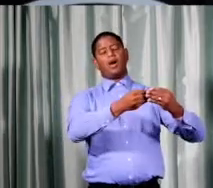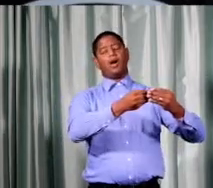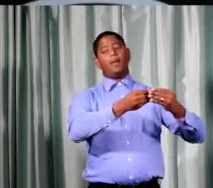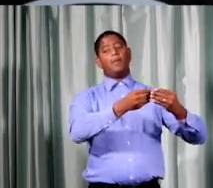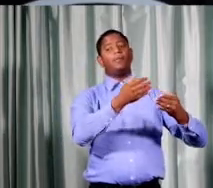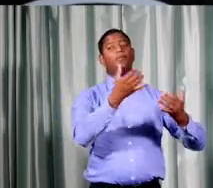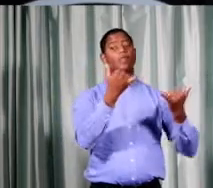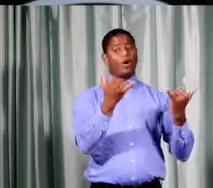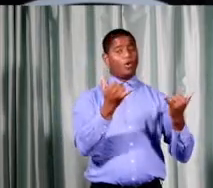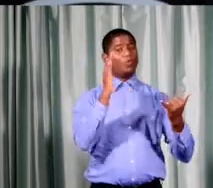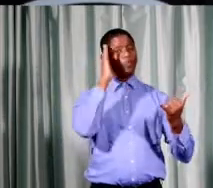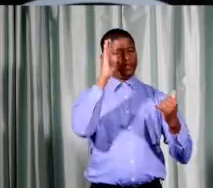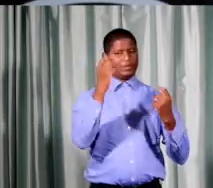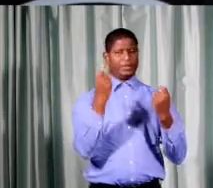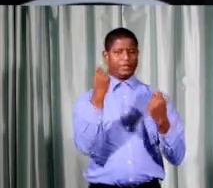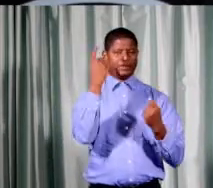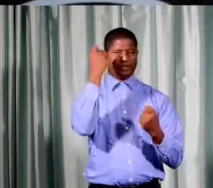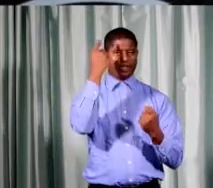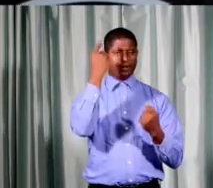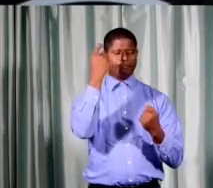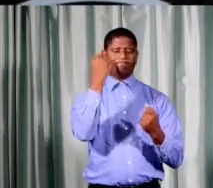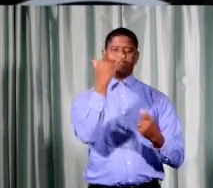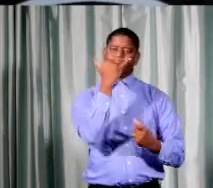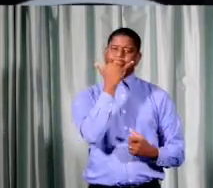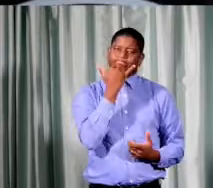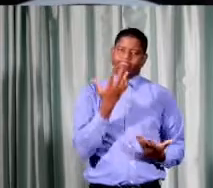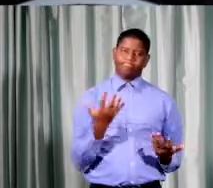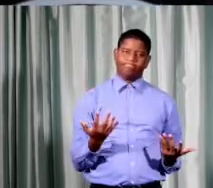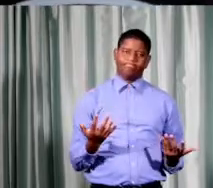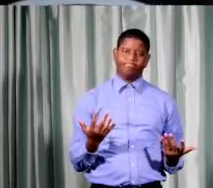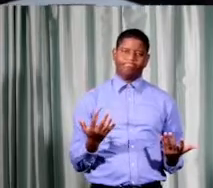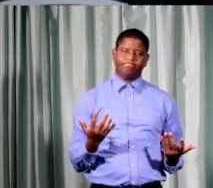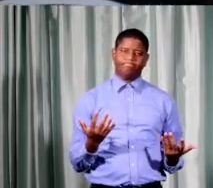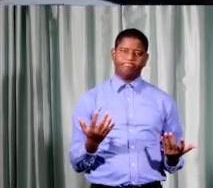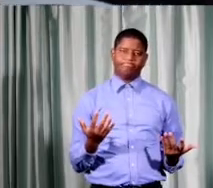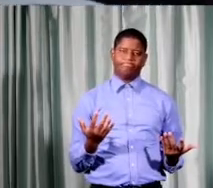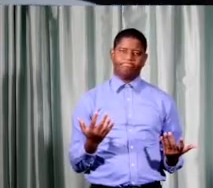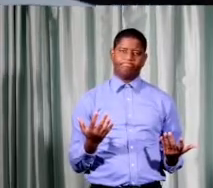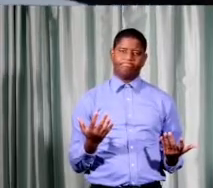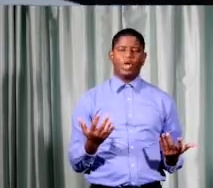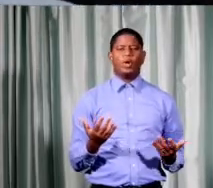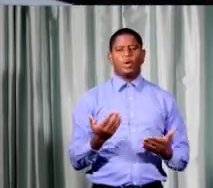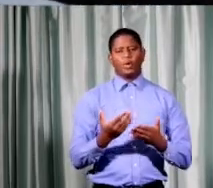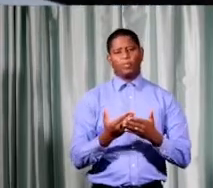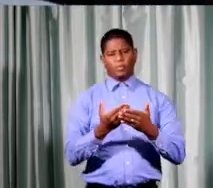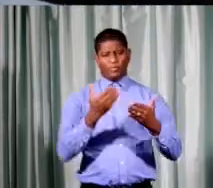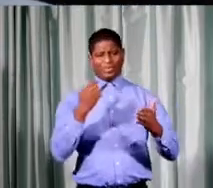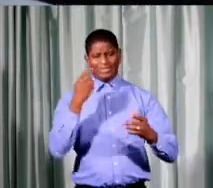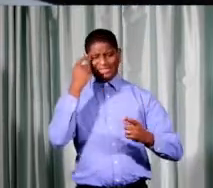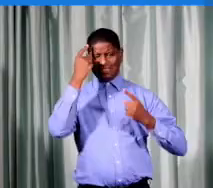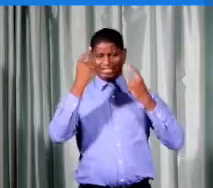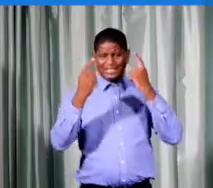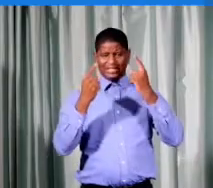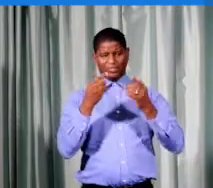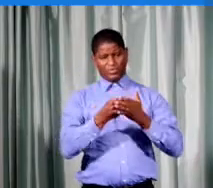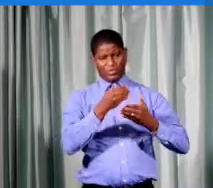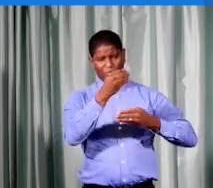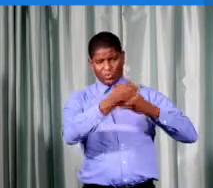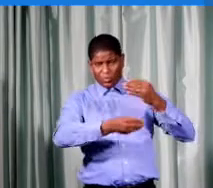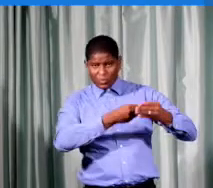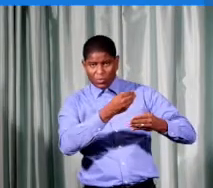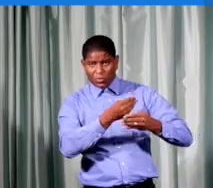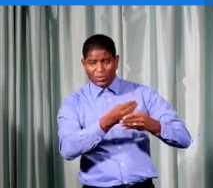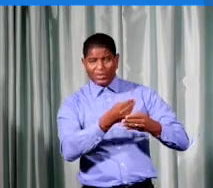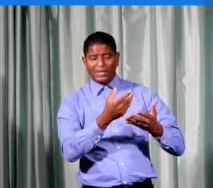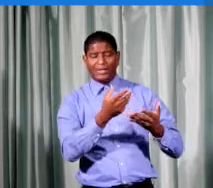The logic you believe that is in accounting is normally not what it is. All right, he goes on to